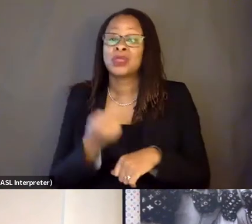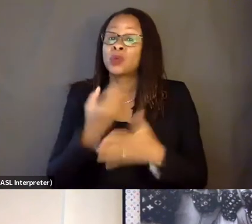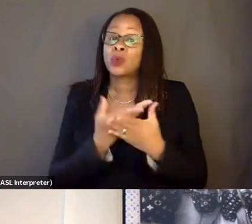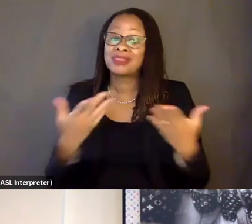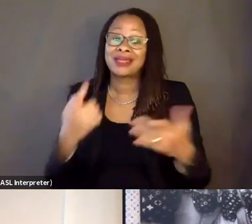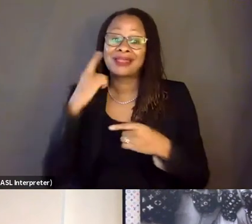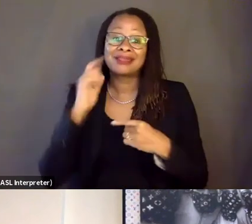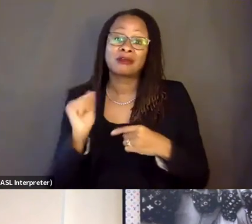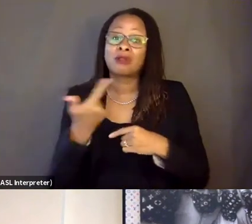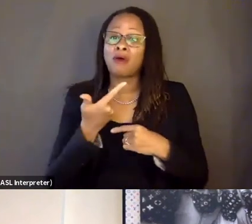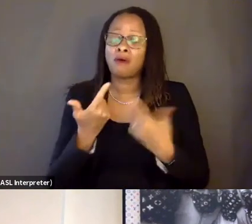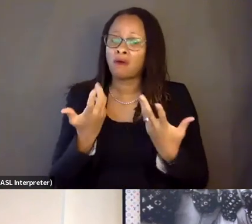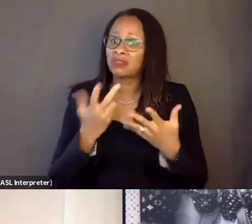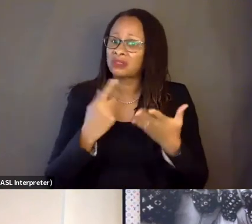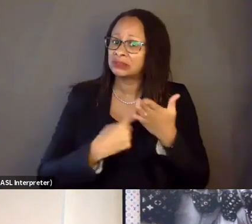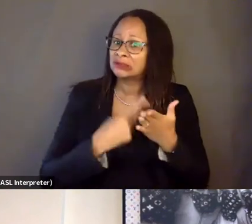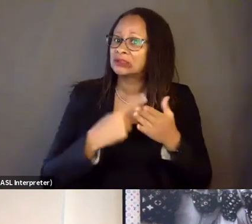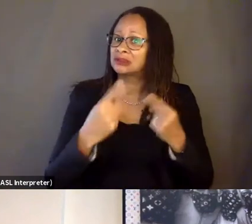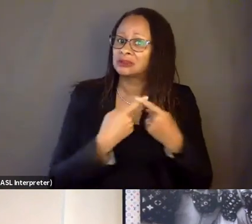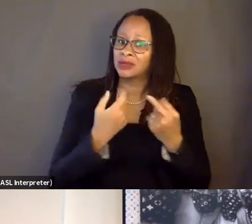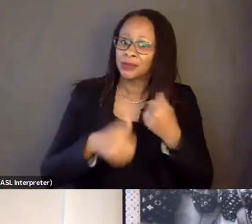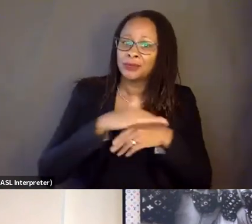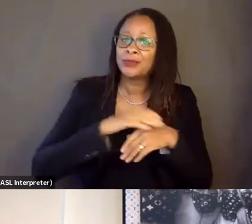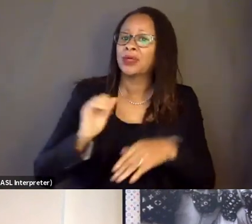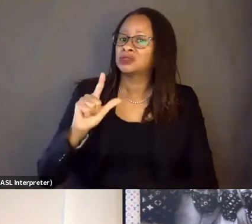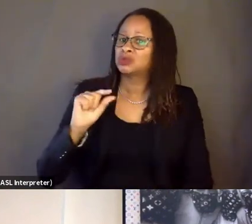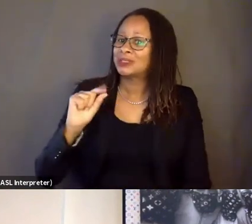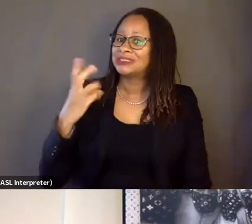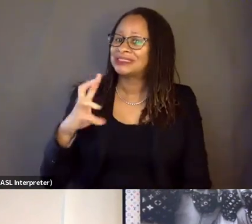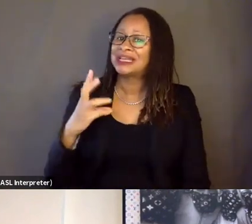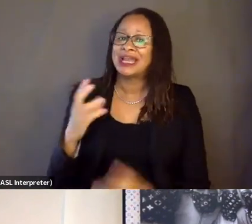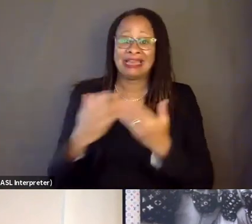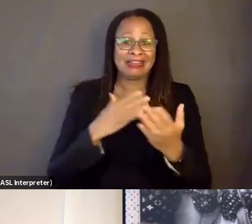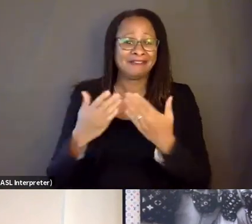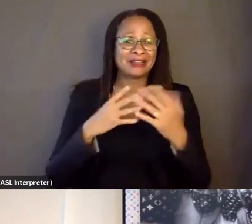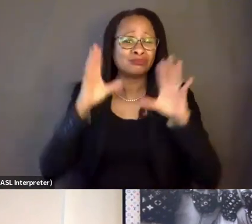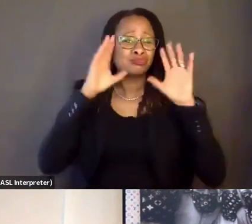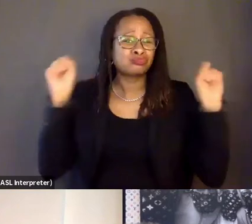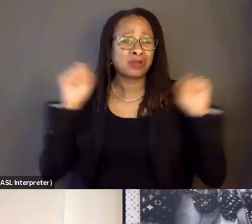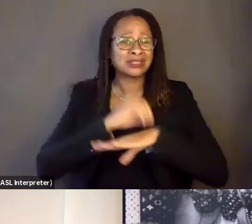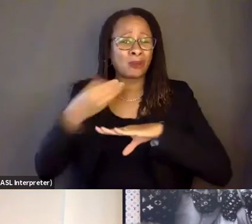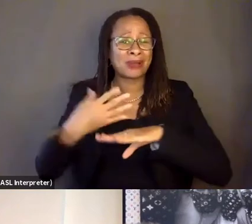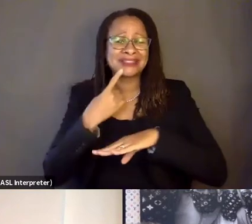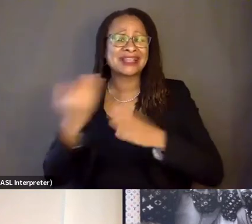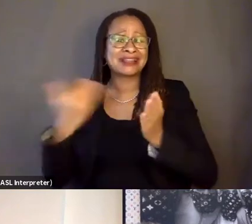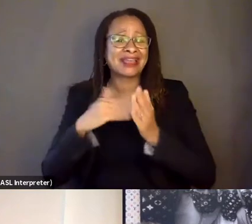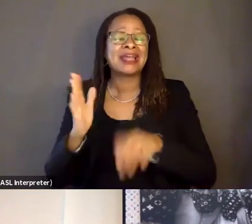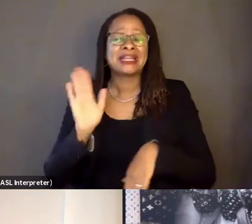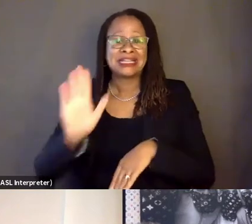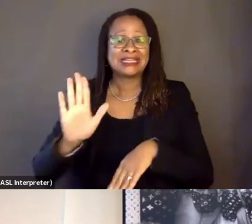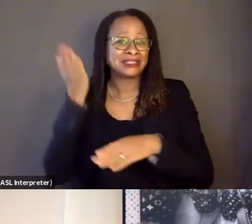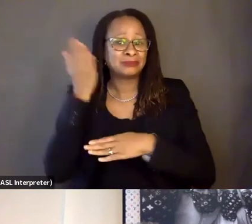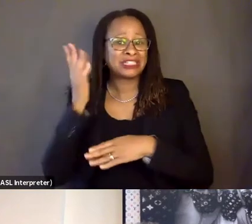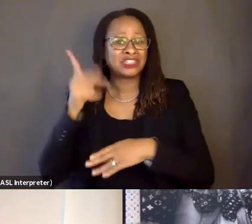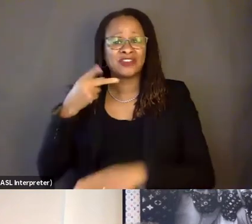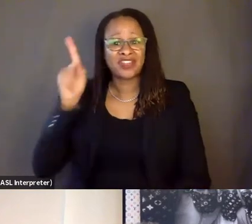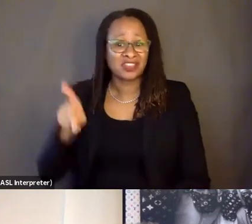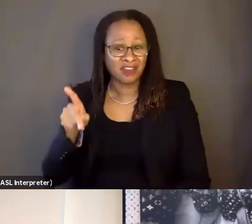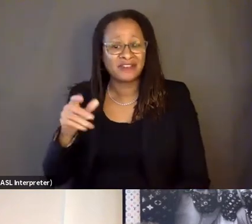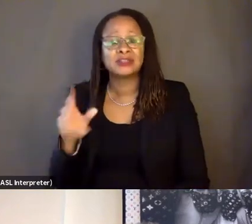in all the coverage around 2016, and even President Obama kind of reiterated this the other day in his speech in Philadelphia, I think 2 days